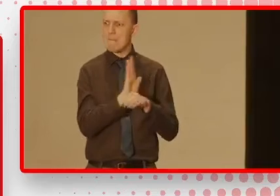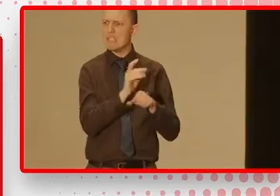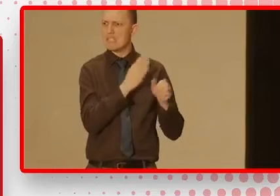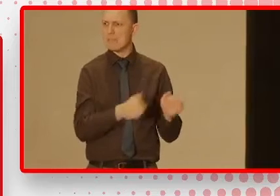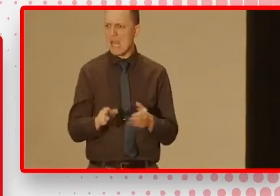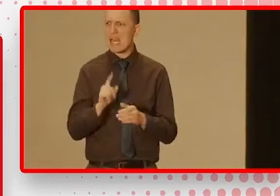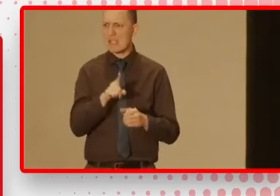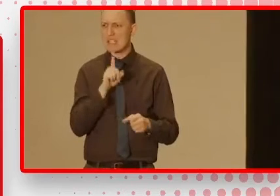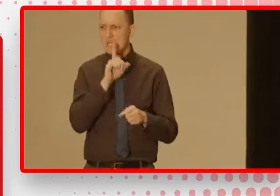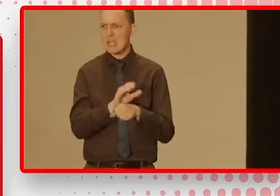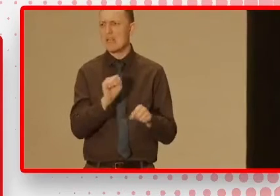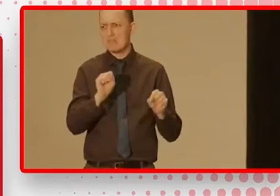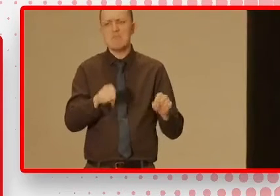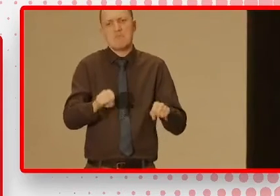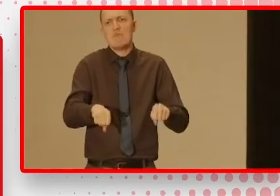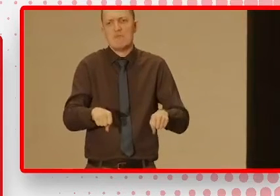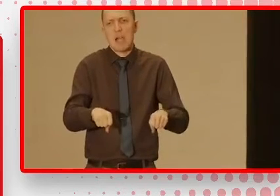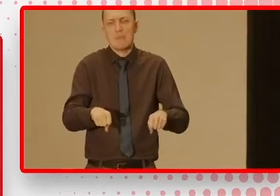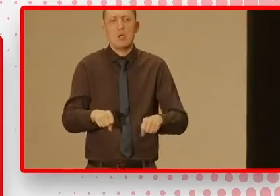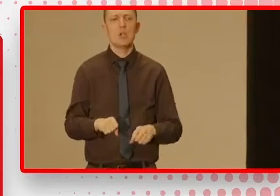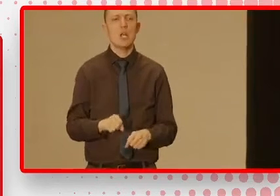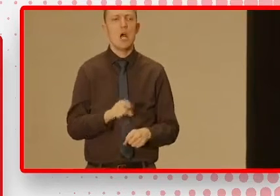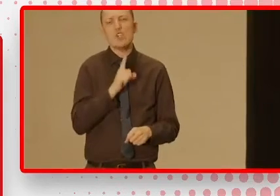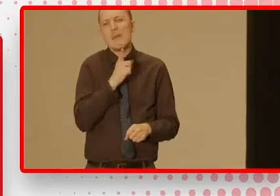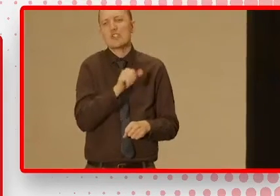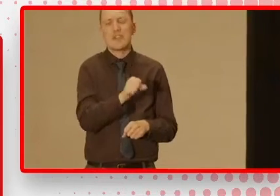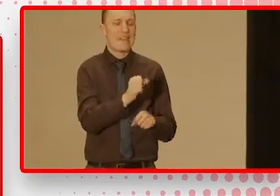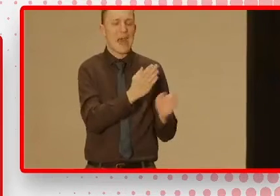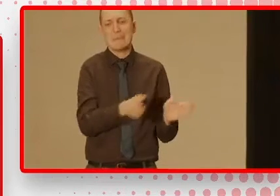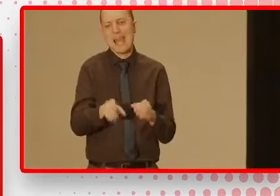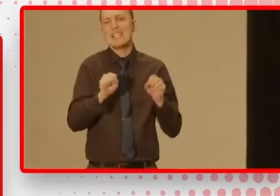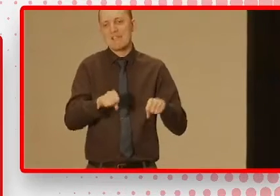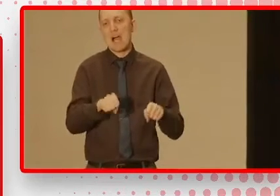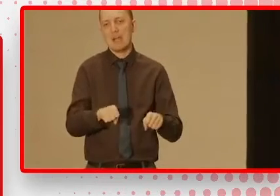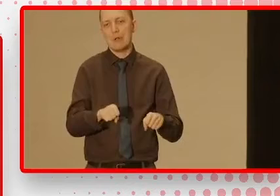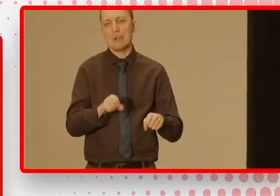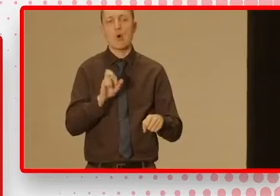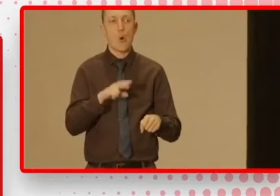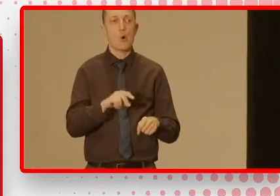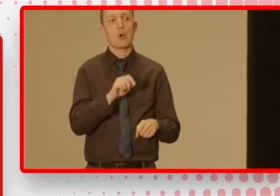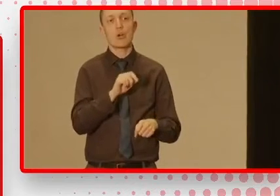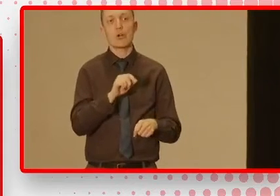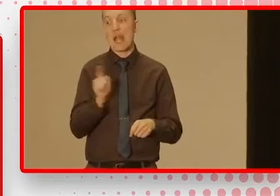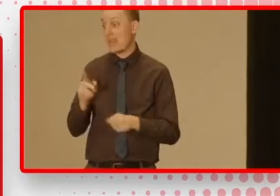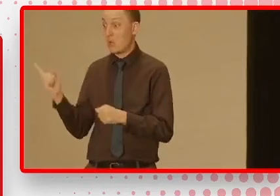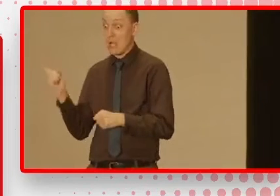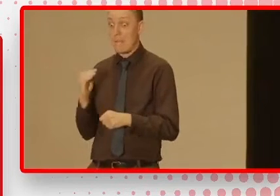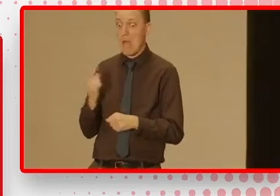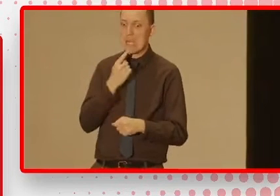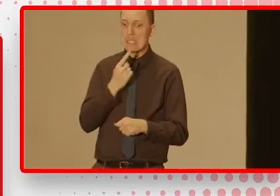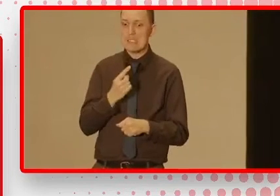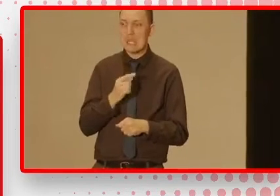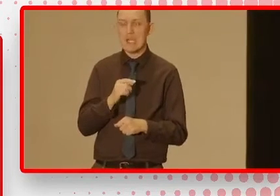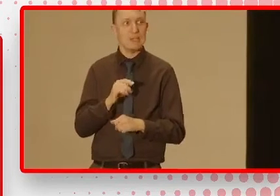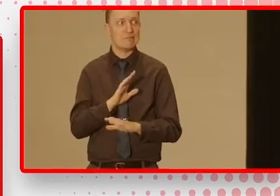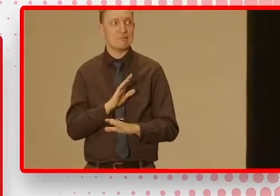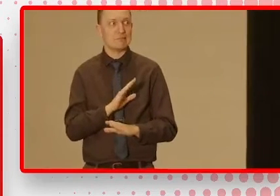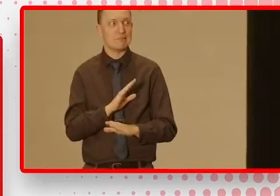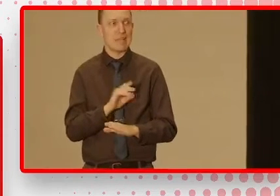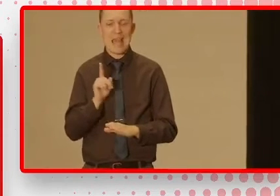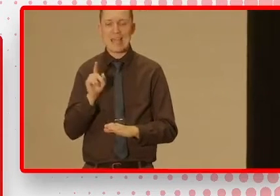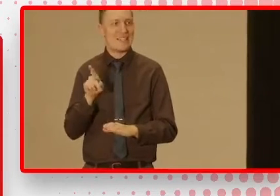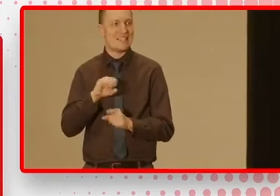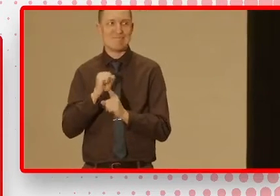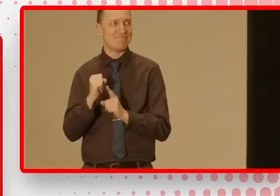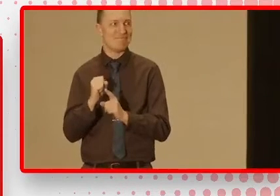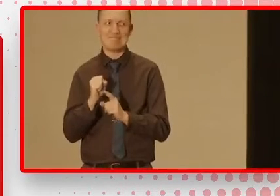going to help us to make sure that that plan is viable. Or that CB-TAC will come back to us and go, this is not going